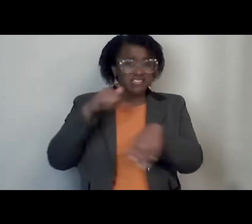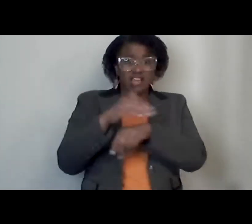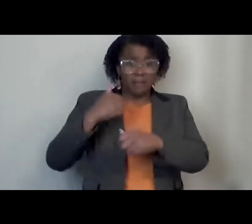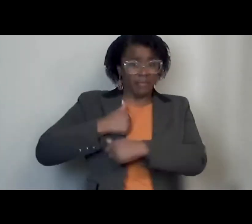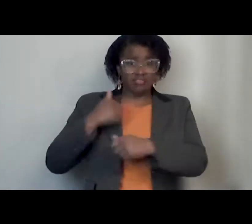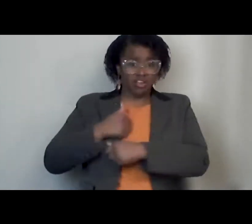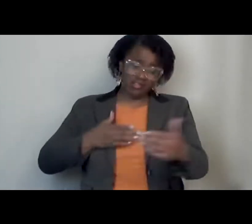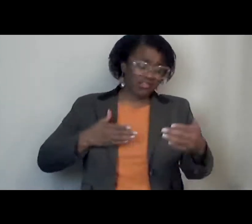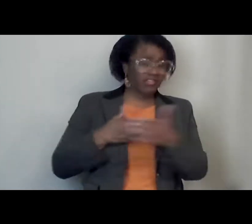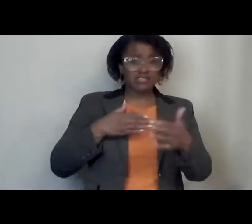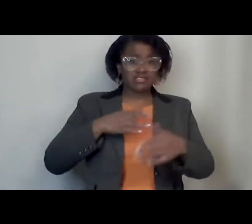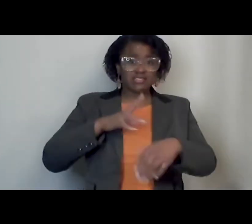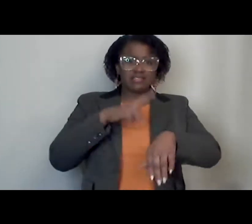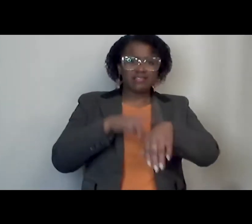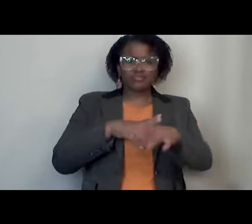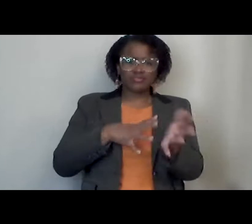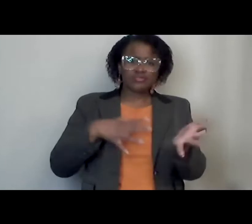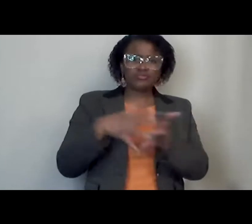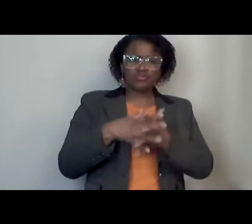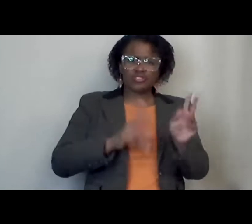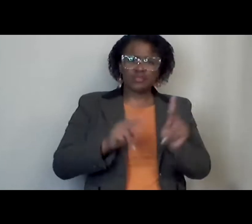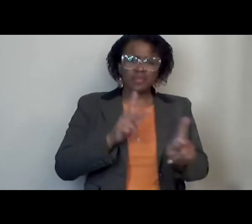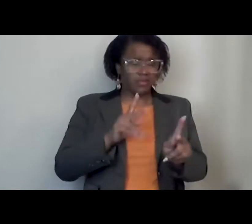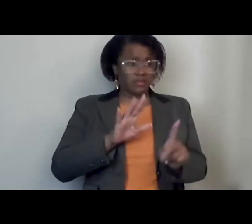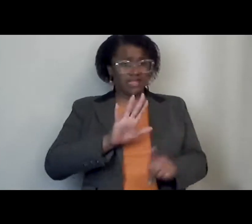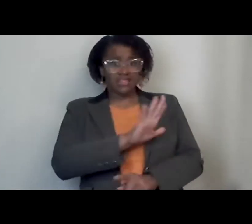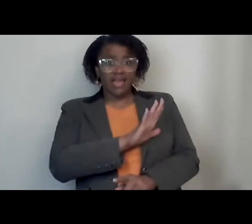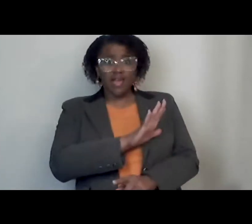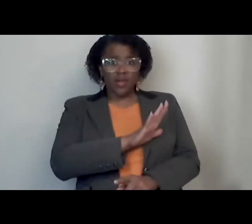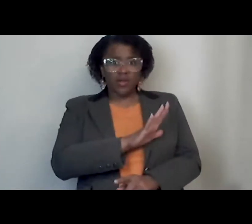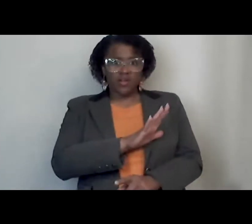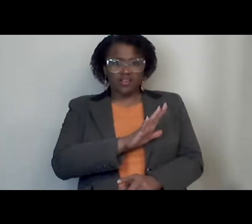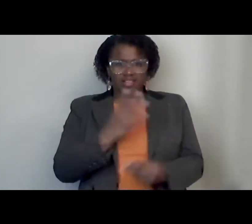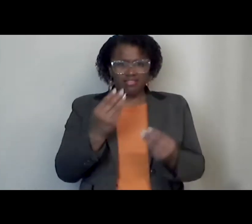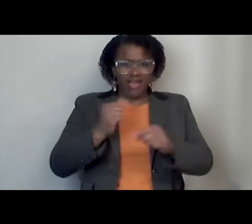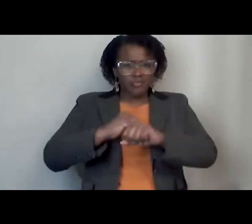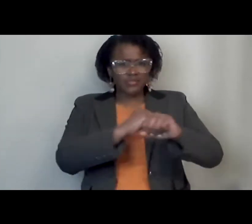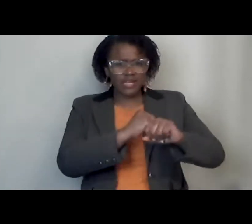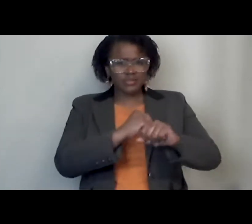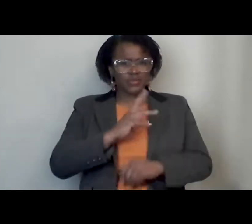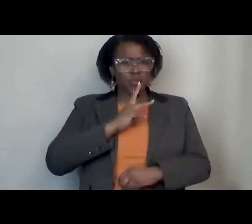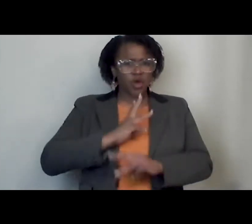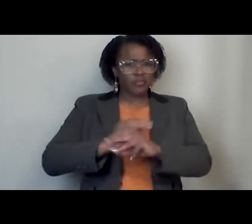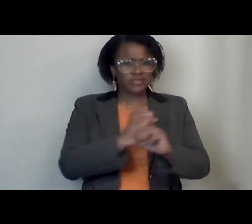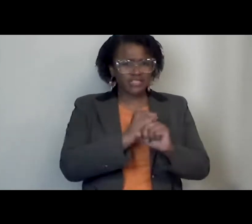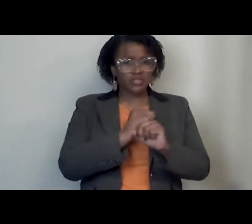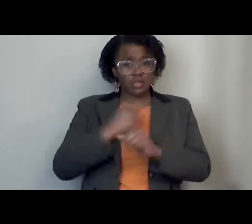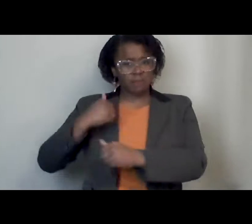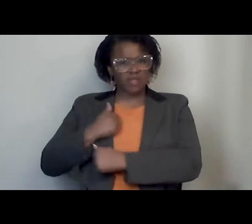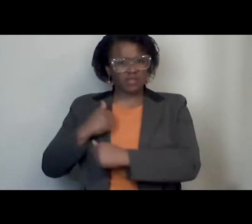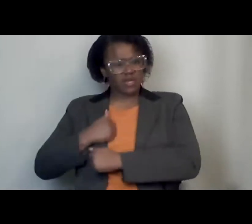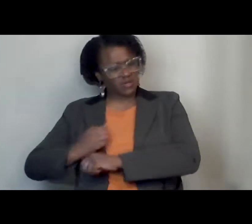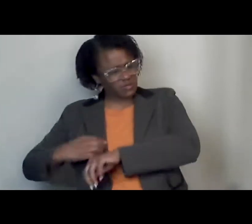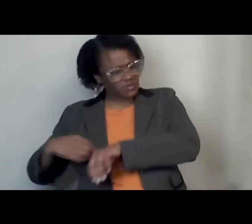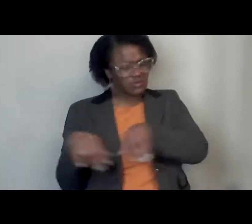of climate justice struggles, water protectors, land protectors. And a case in point